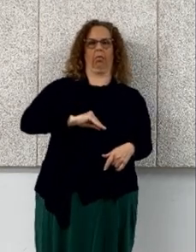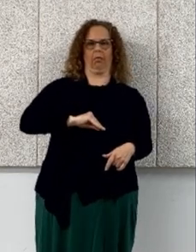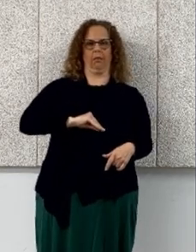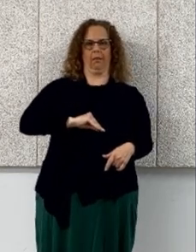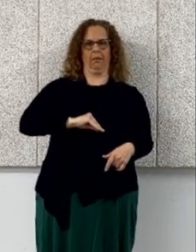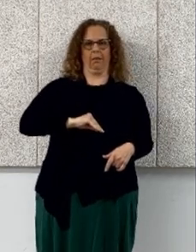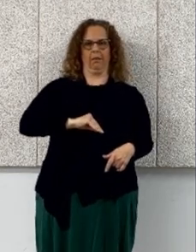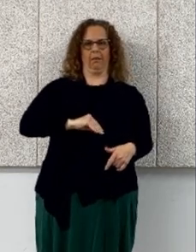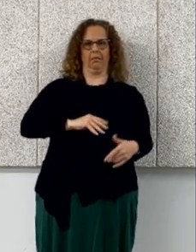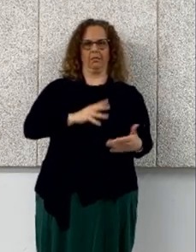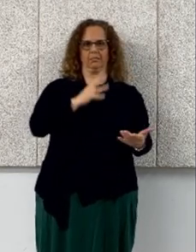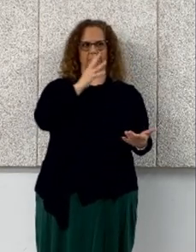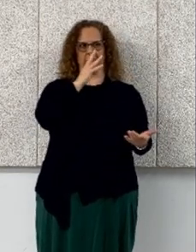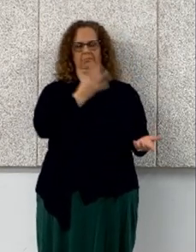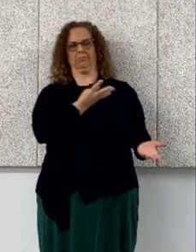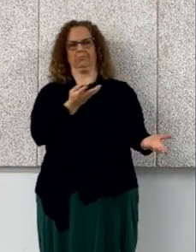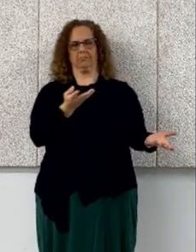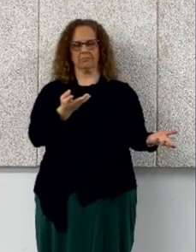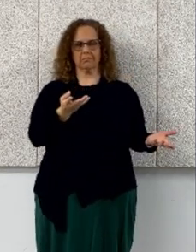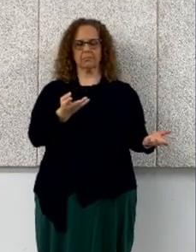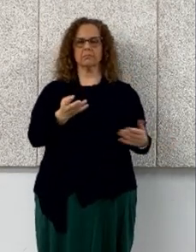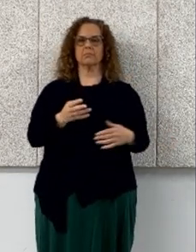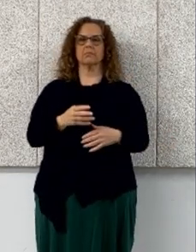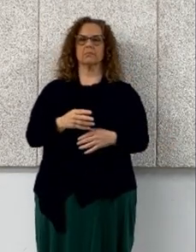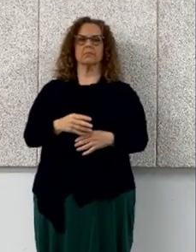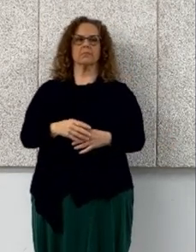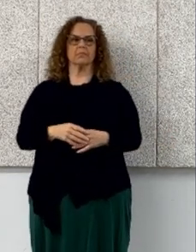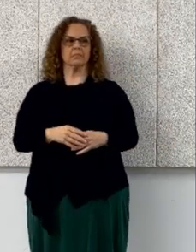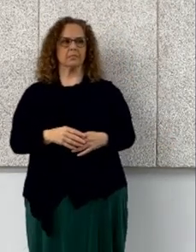Mm-hmm. Yeah, that really resonates. I mean,